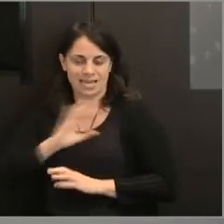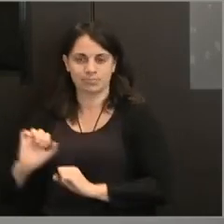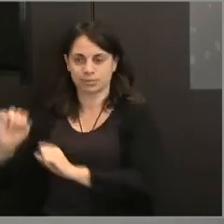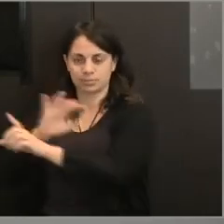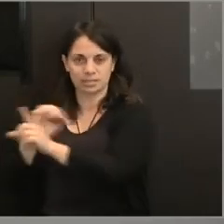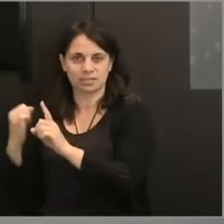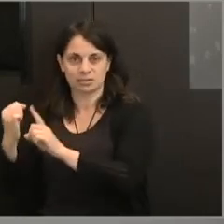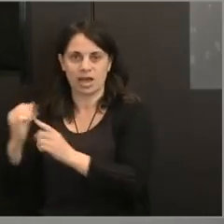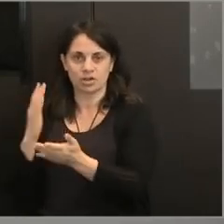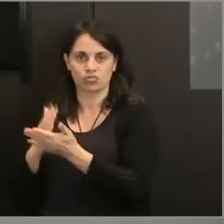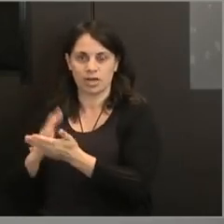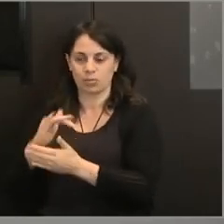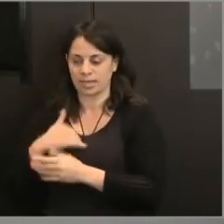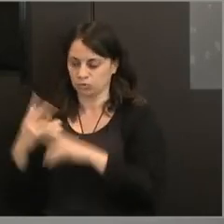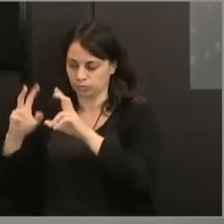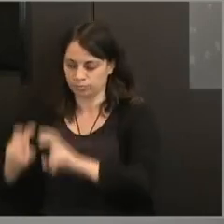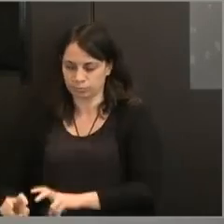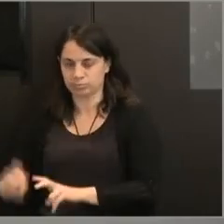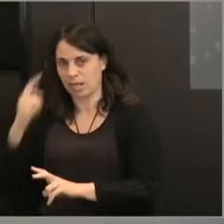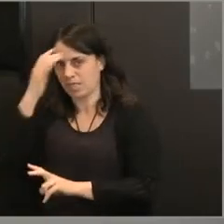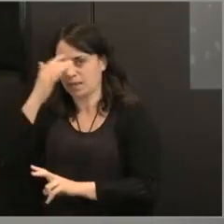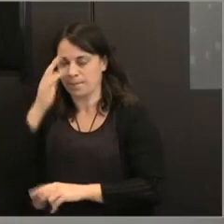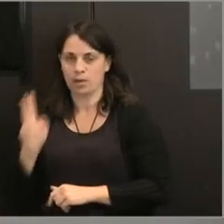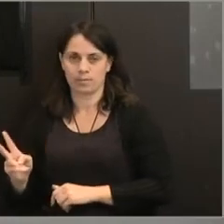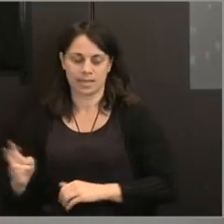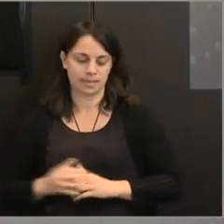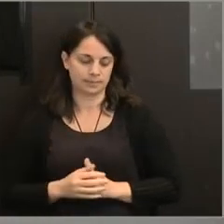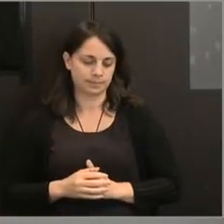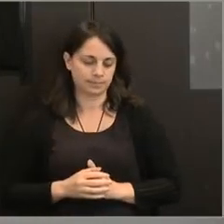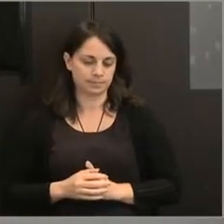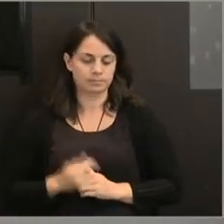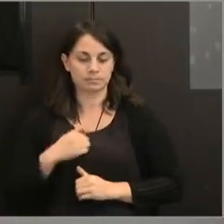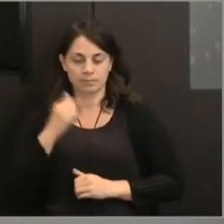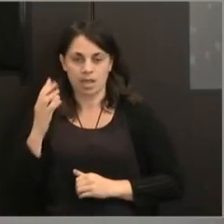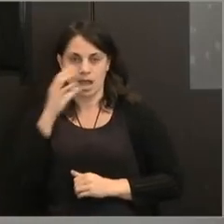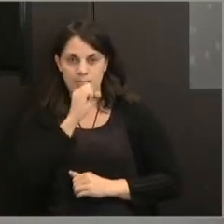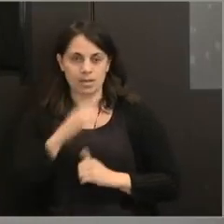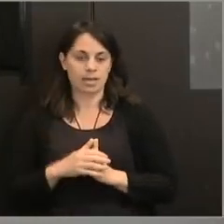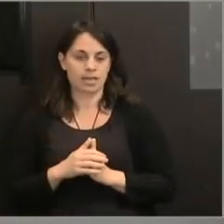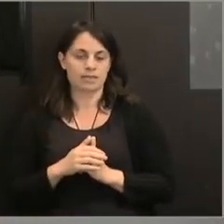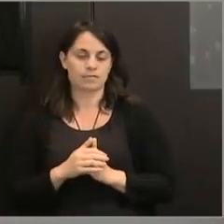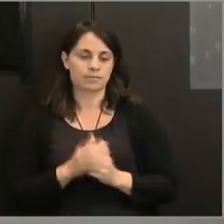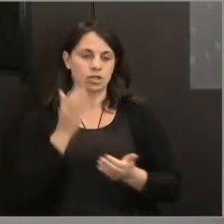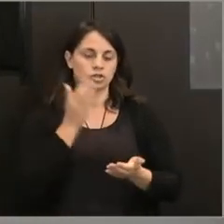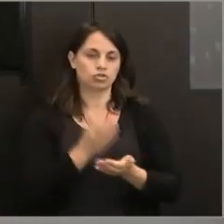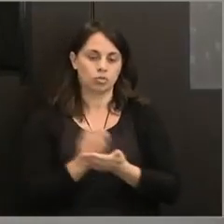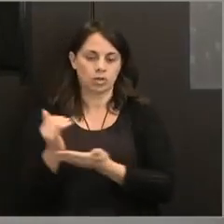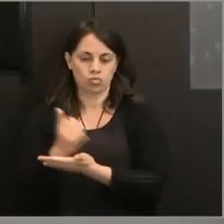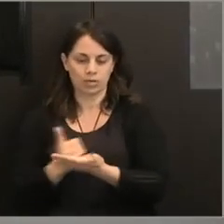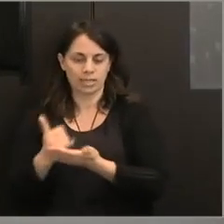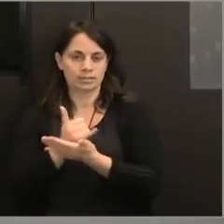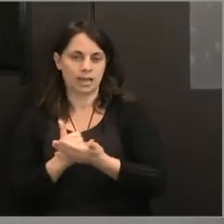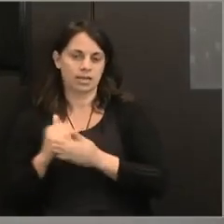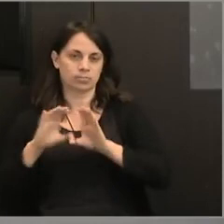may need to be reconsidered. I believe that the observations of the Truth and Reconciliation Commission